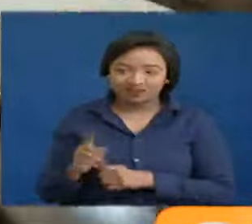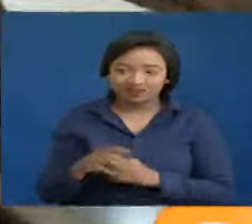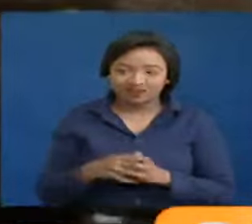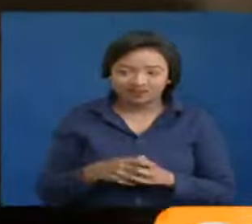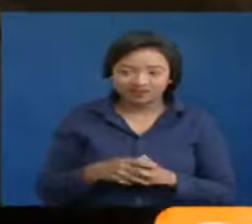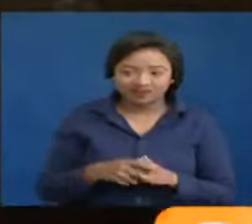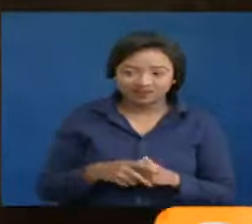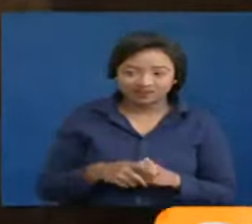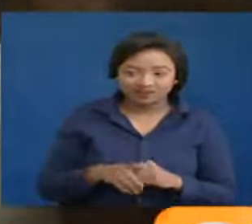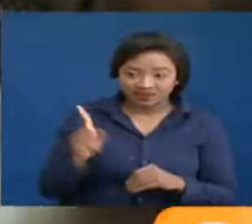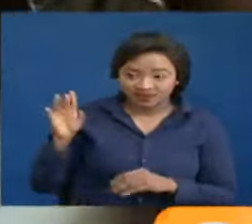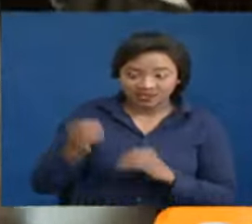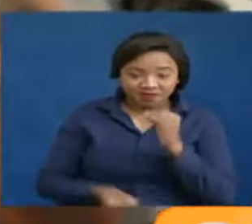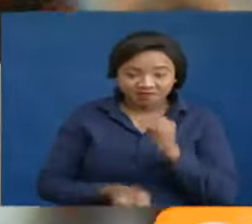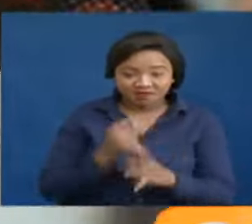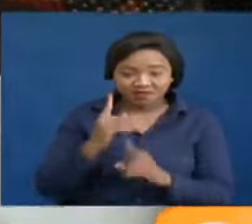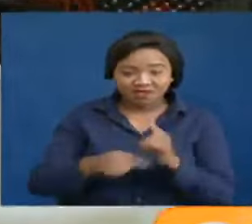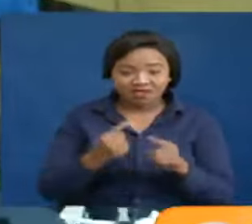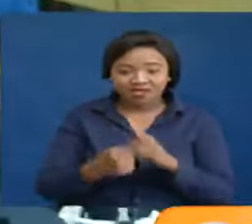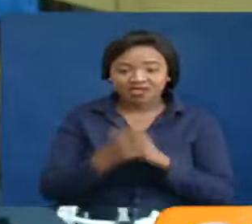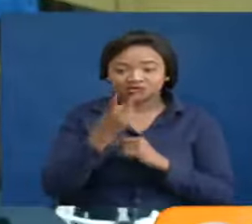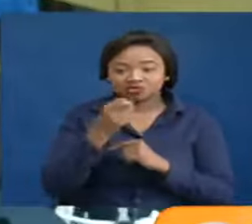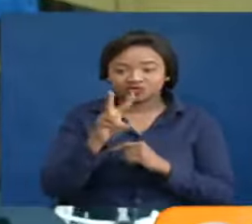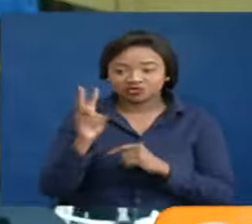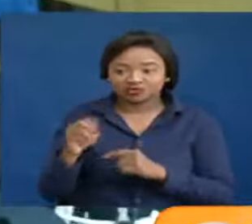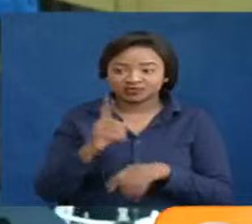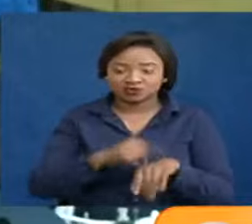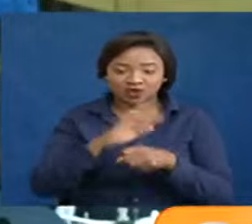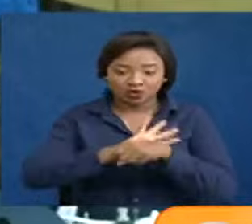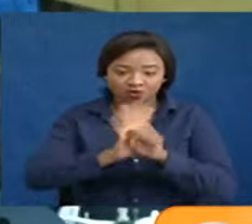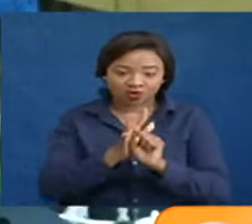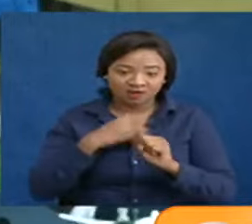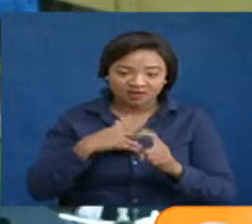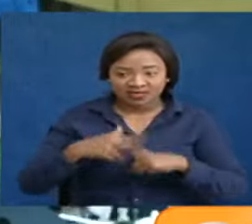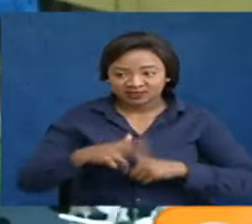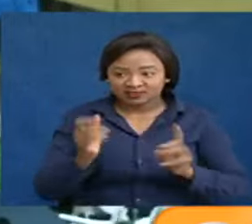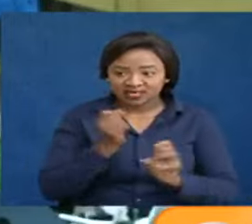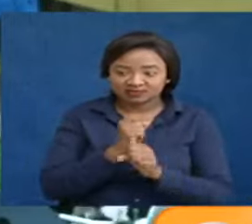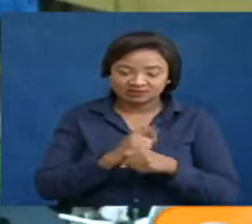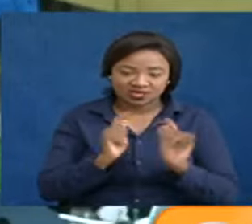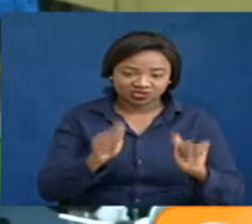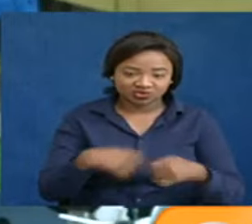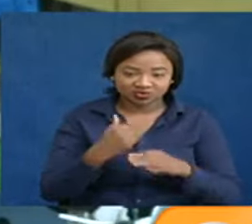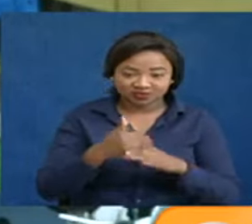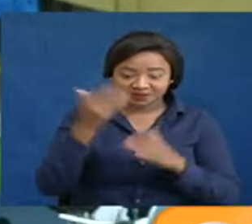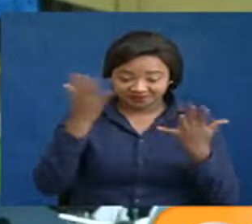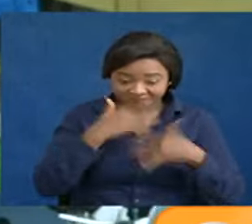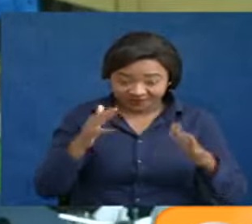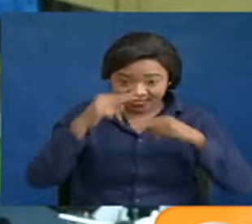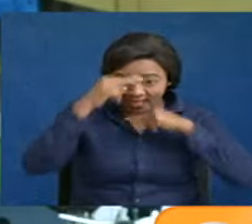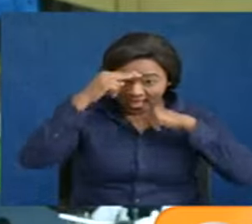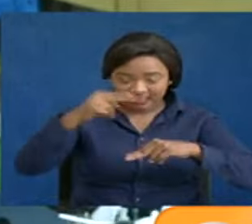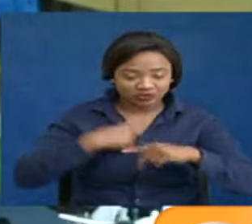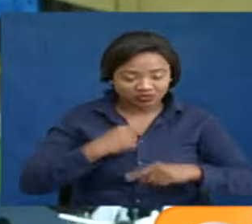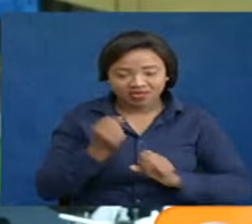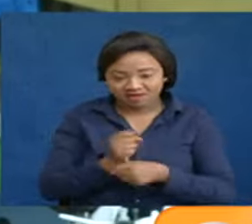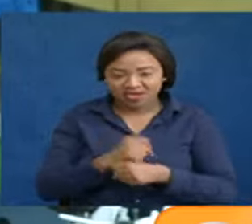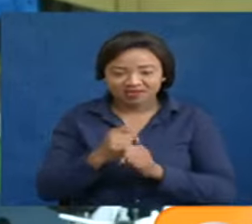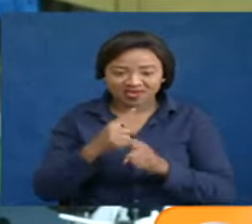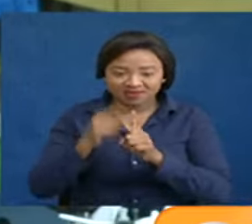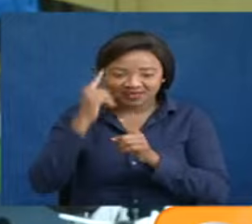formulated in 2020 during the COVID period. Ideally, I started making shoes after finishing high school, but now I